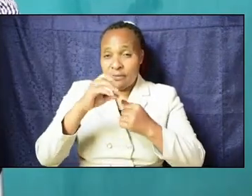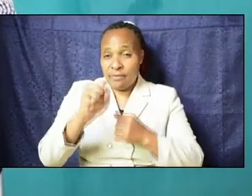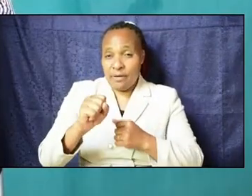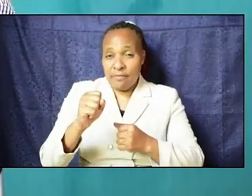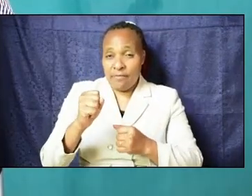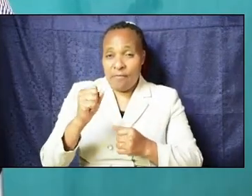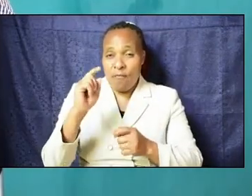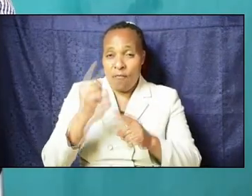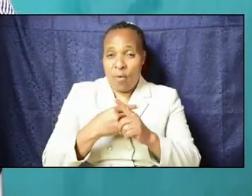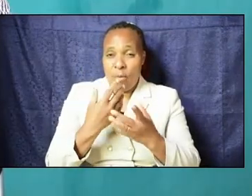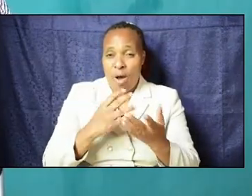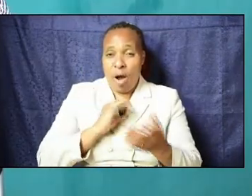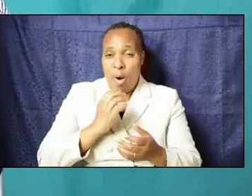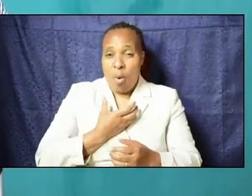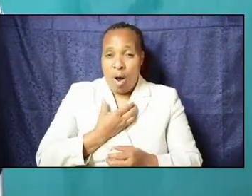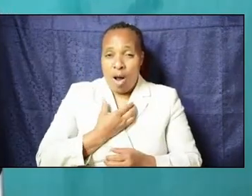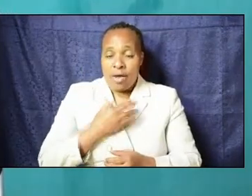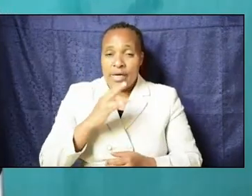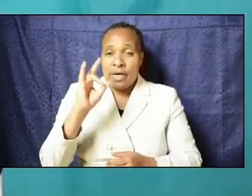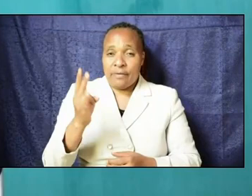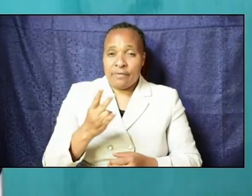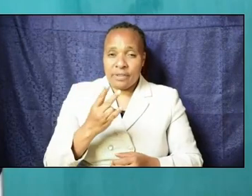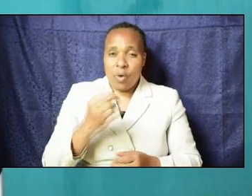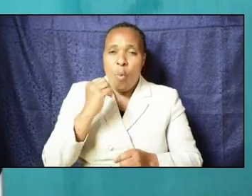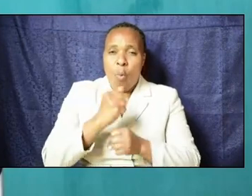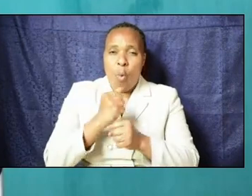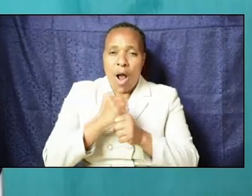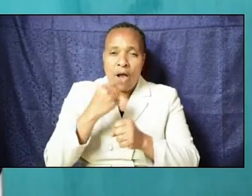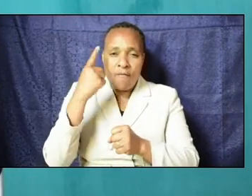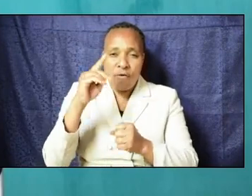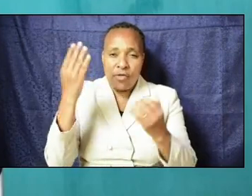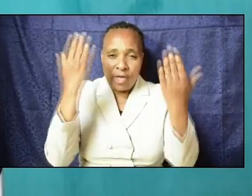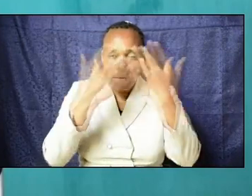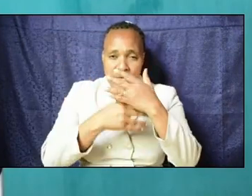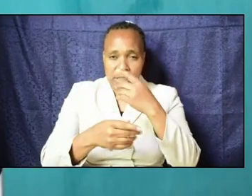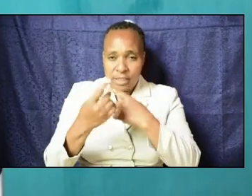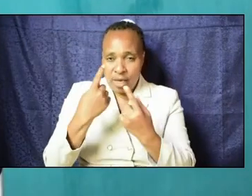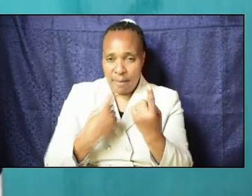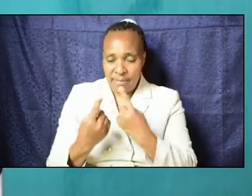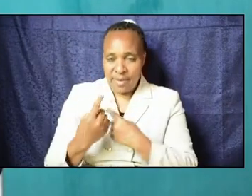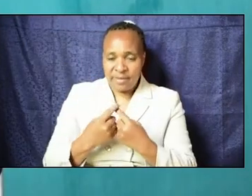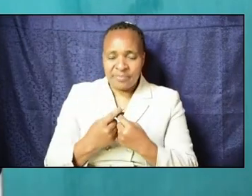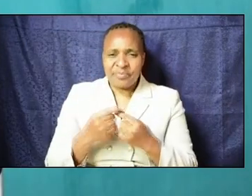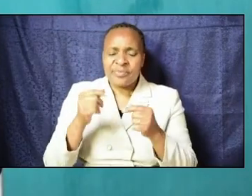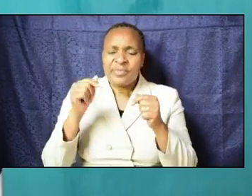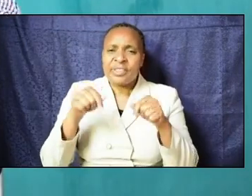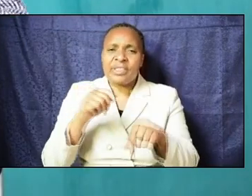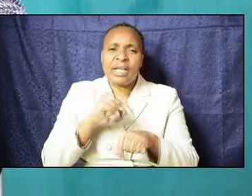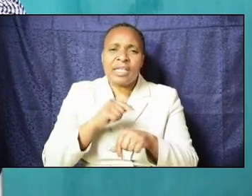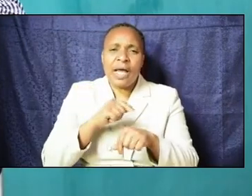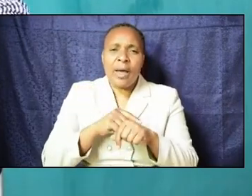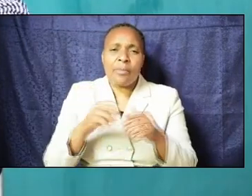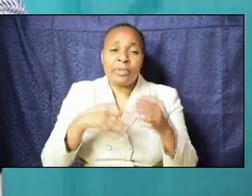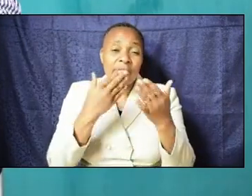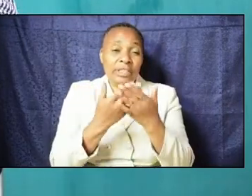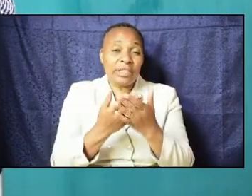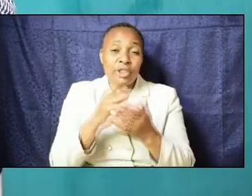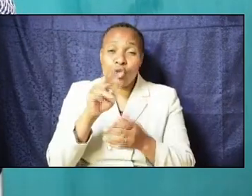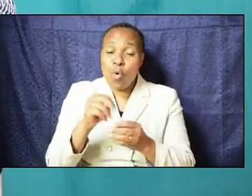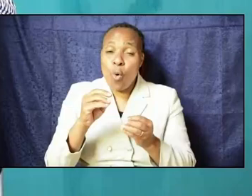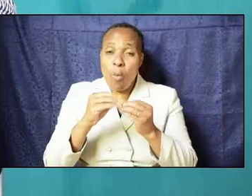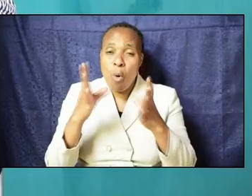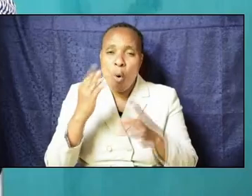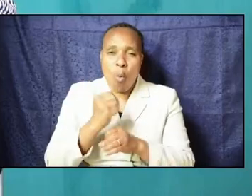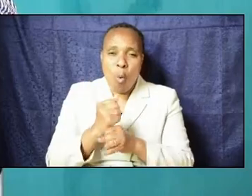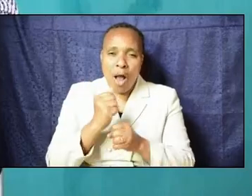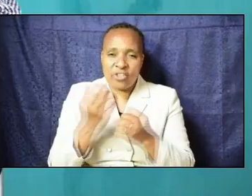SDA hymnal, Work for the Night is Coming. There's a time that will reach when there'll be no more work to be